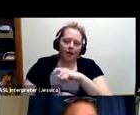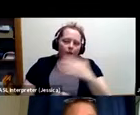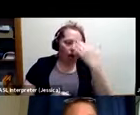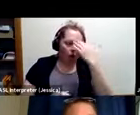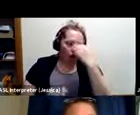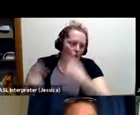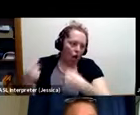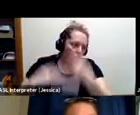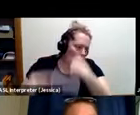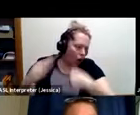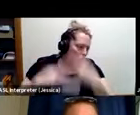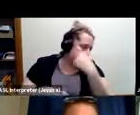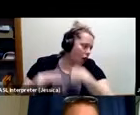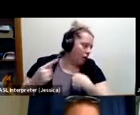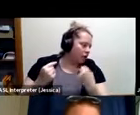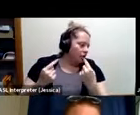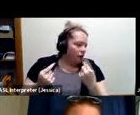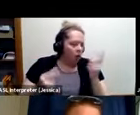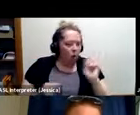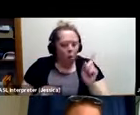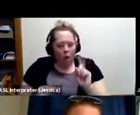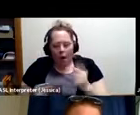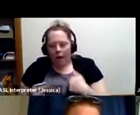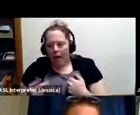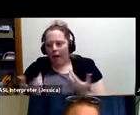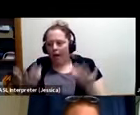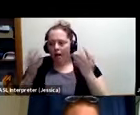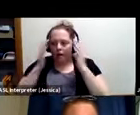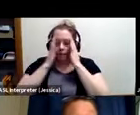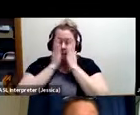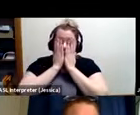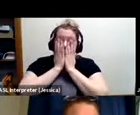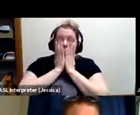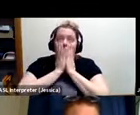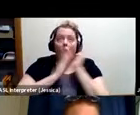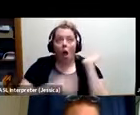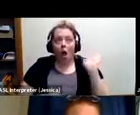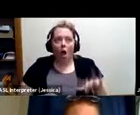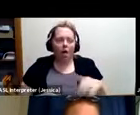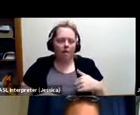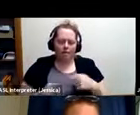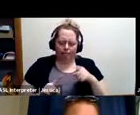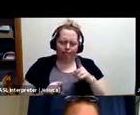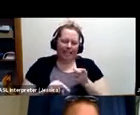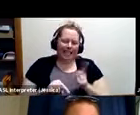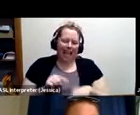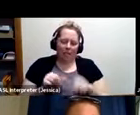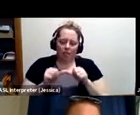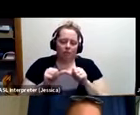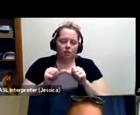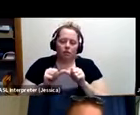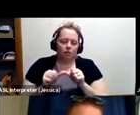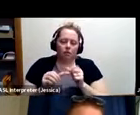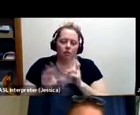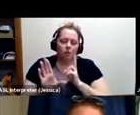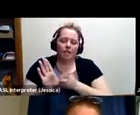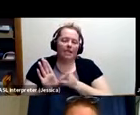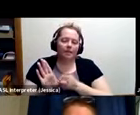things, a lot of young people can't participate or end their participation after a while because it becomes too